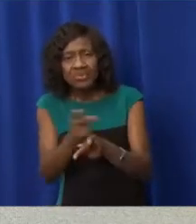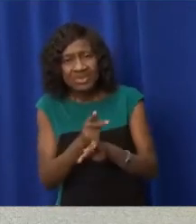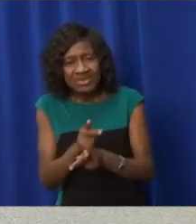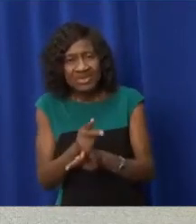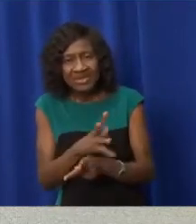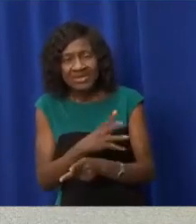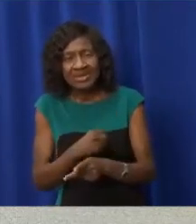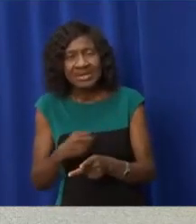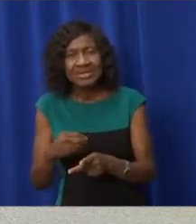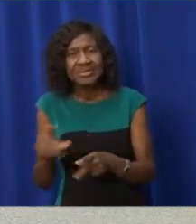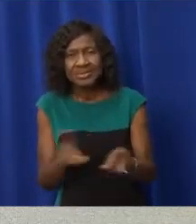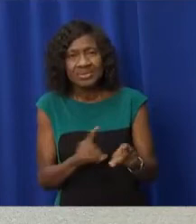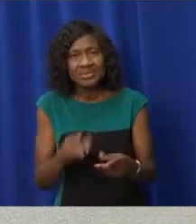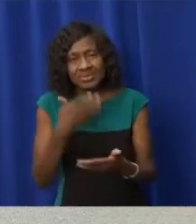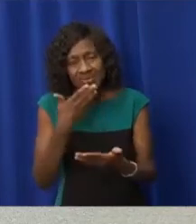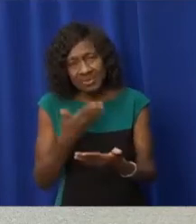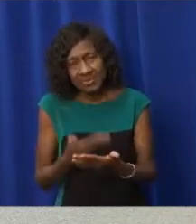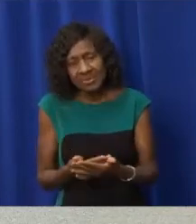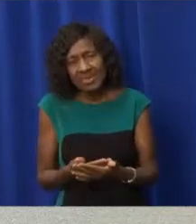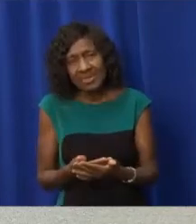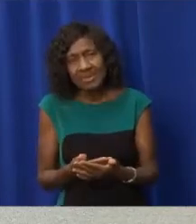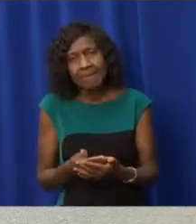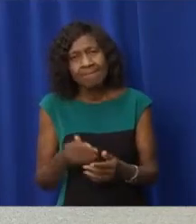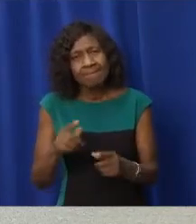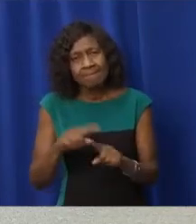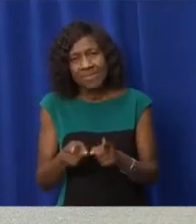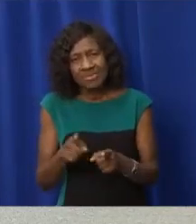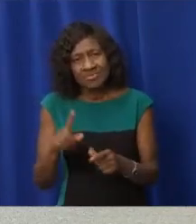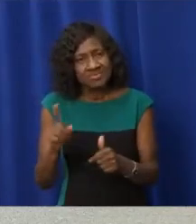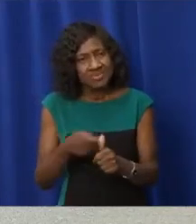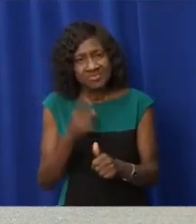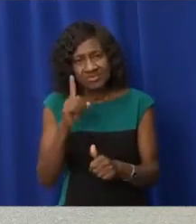obviously with the proviso of the first very unfortunate death.